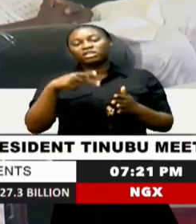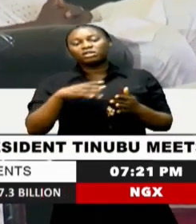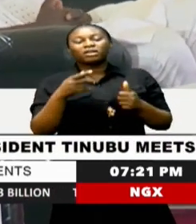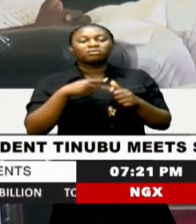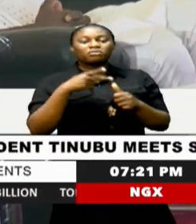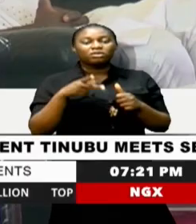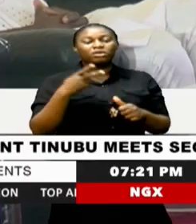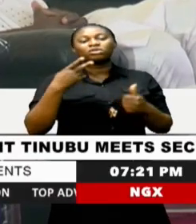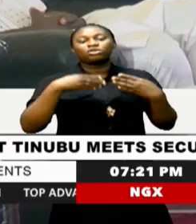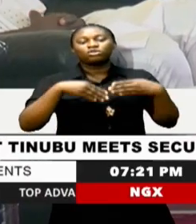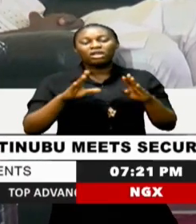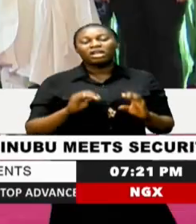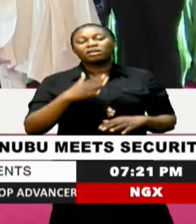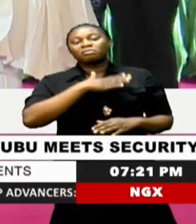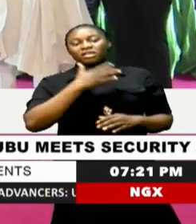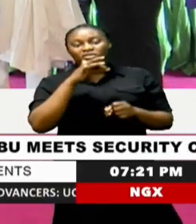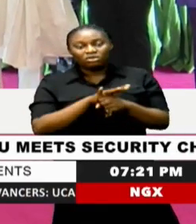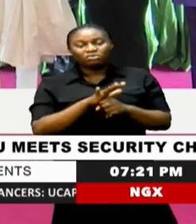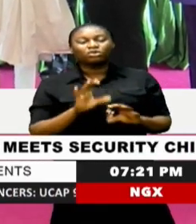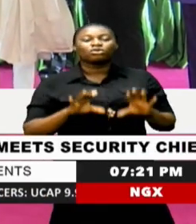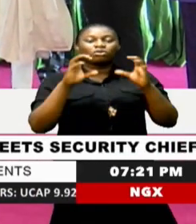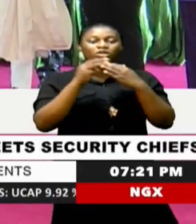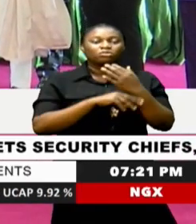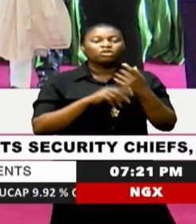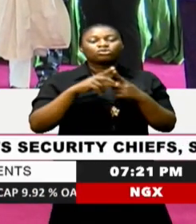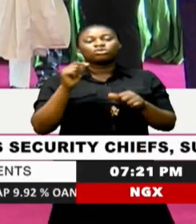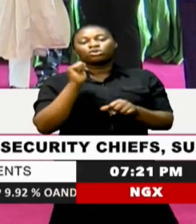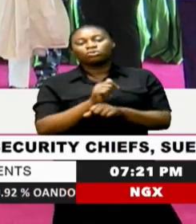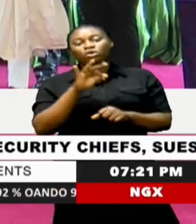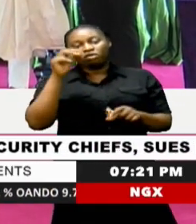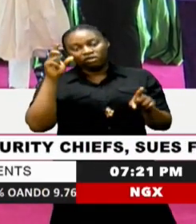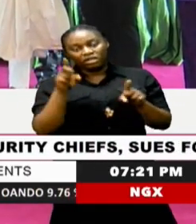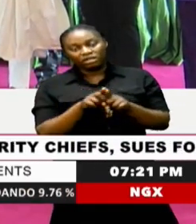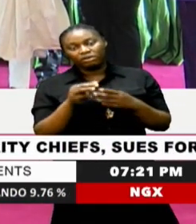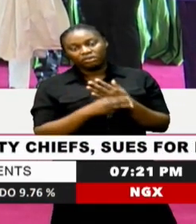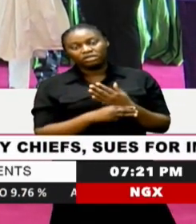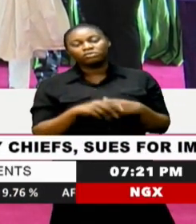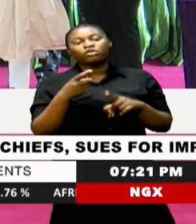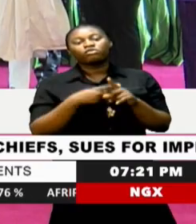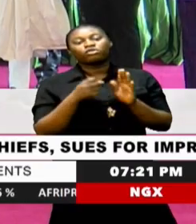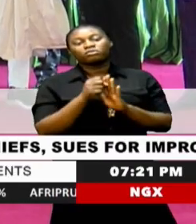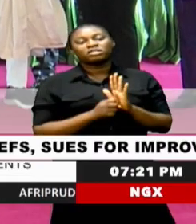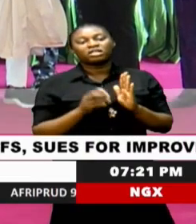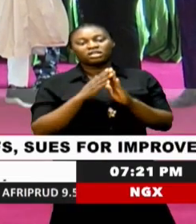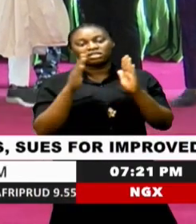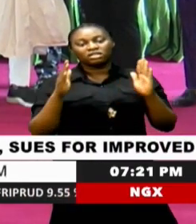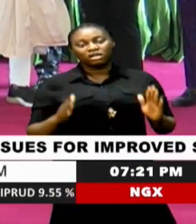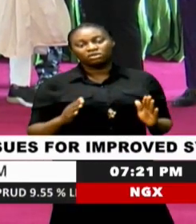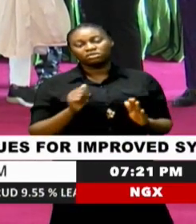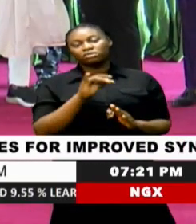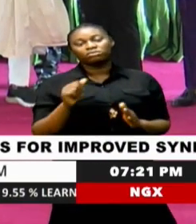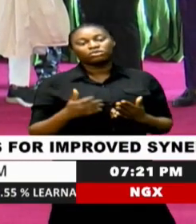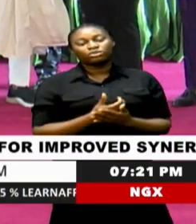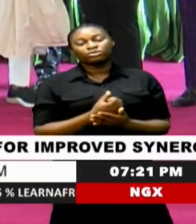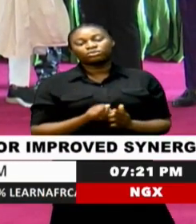digital trade, pledging commitment to support the operationalization of the agreement. From the State House, Abraham Jibrila,